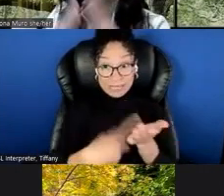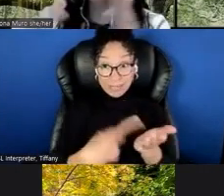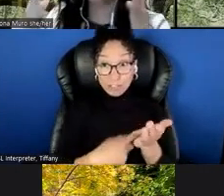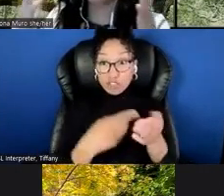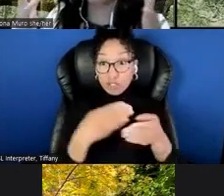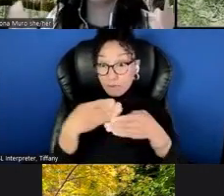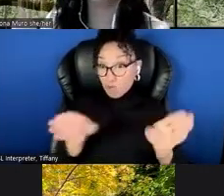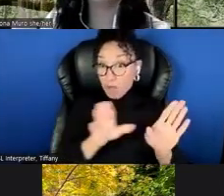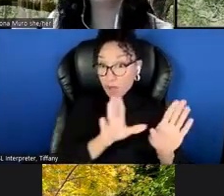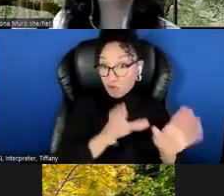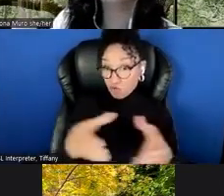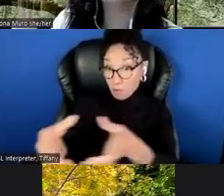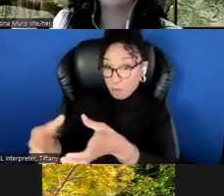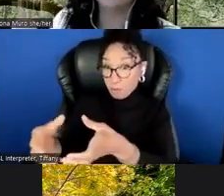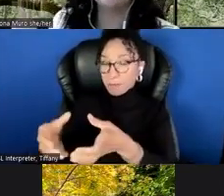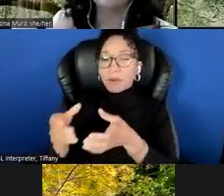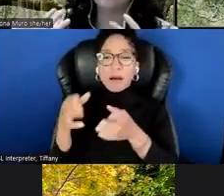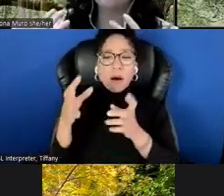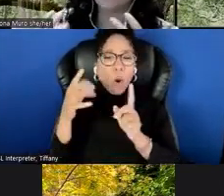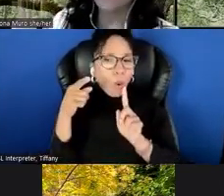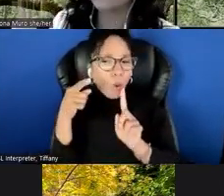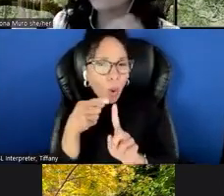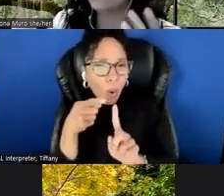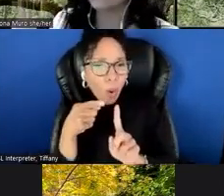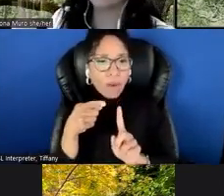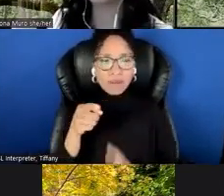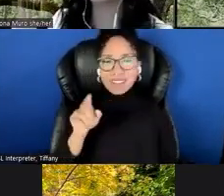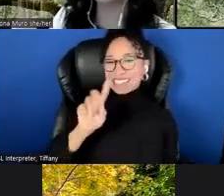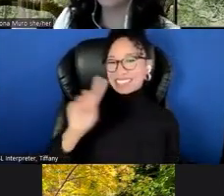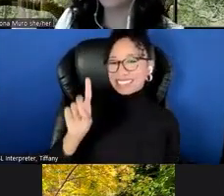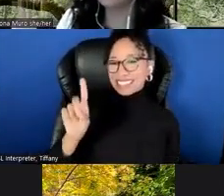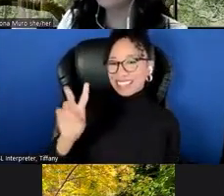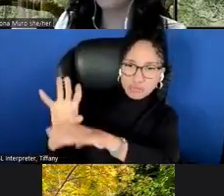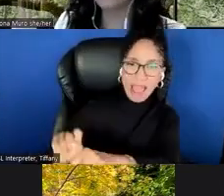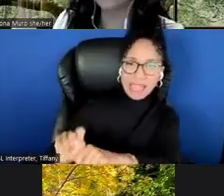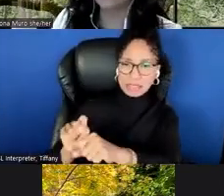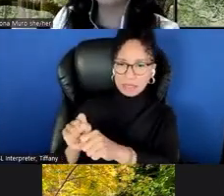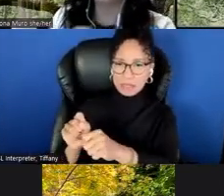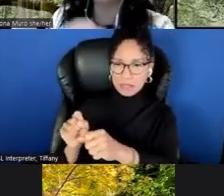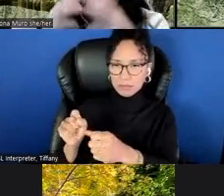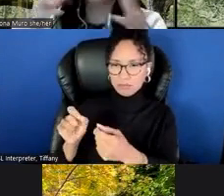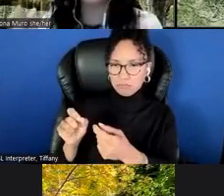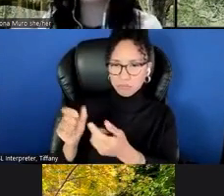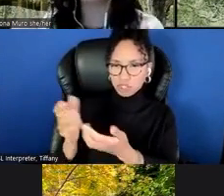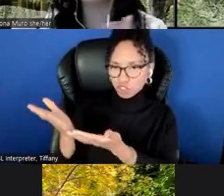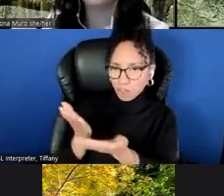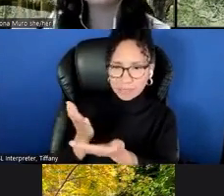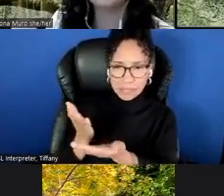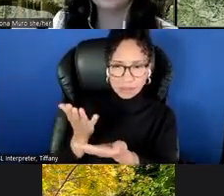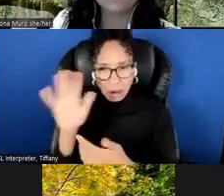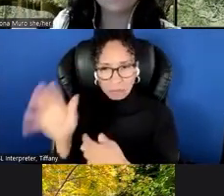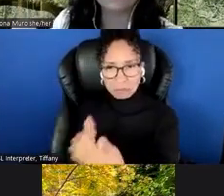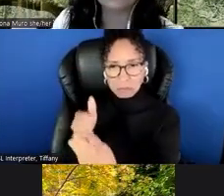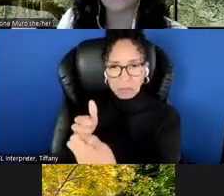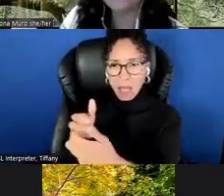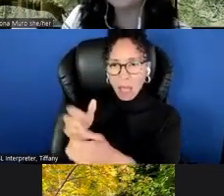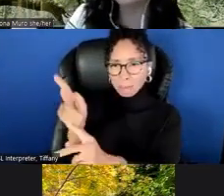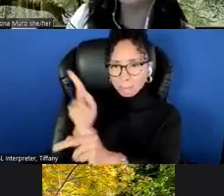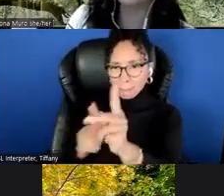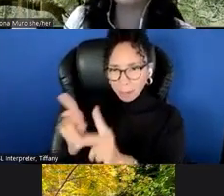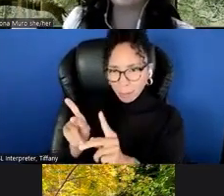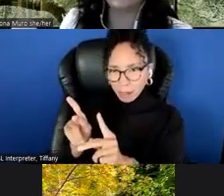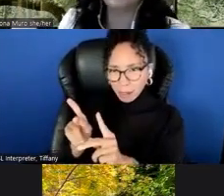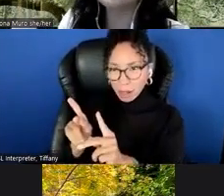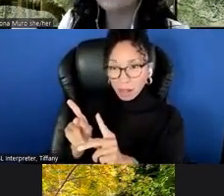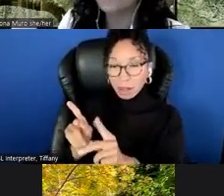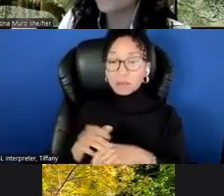could explore what DV practices and services look like for folks that they were designed